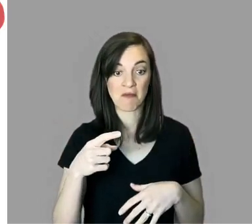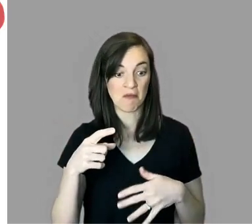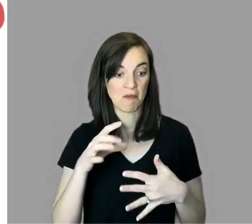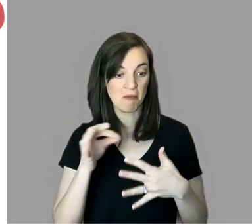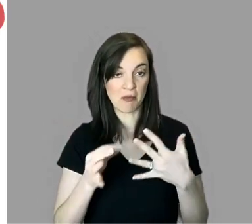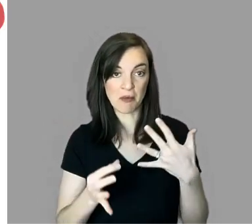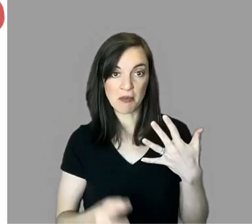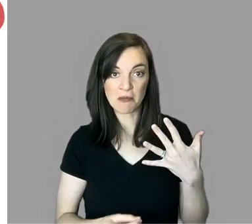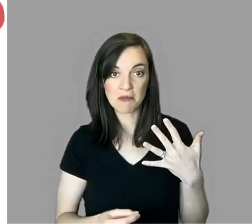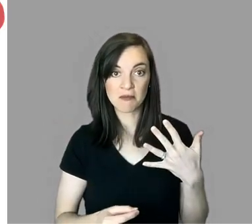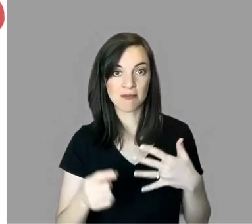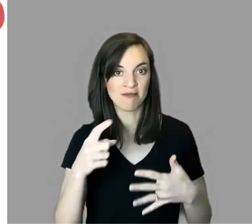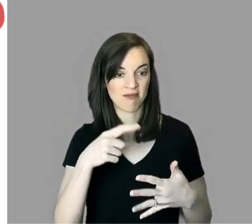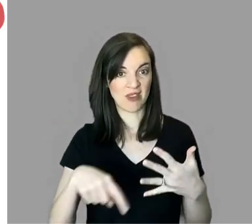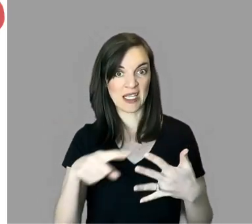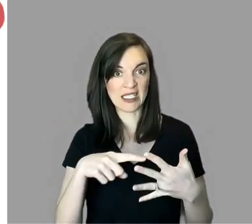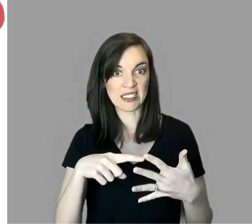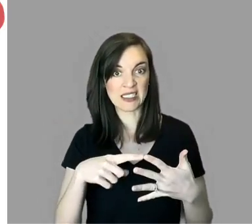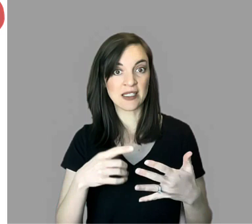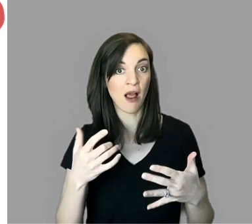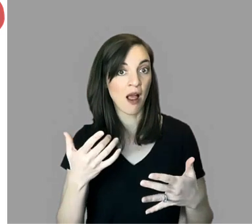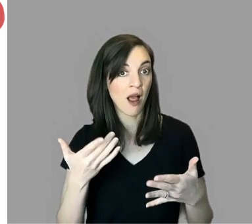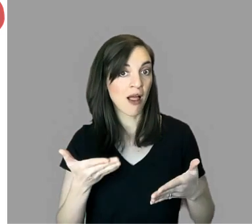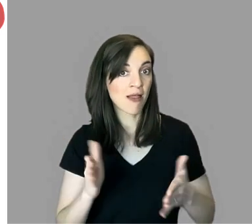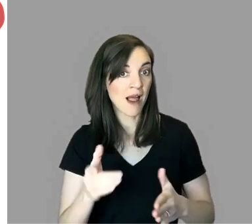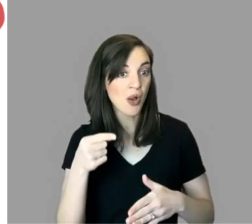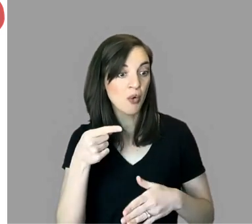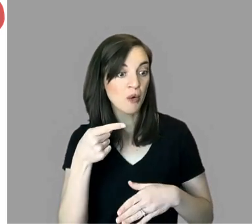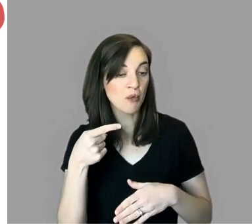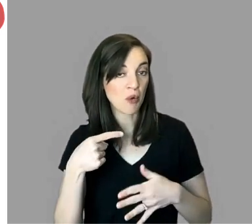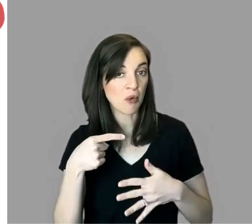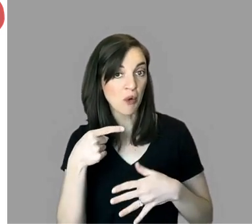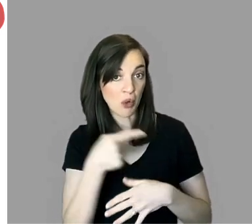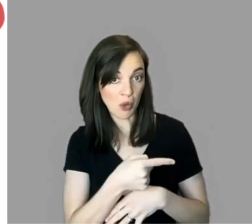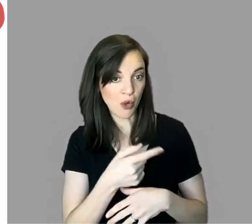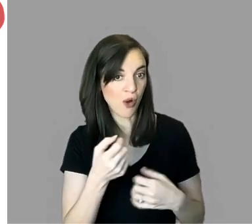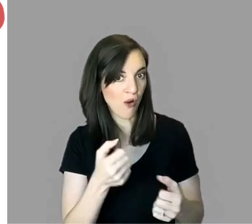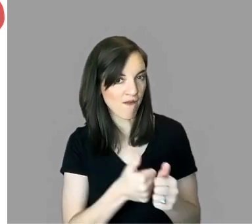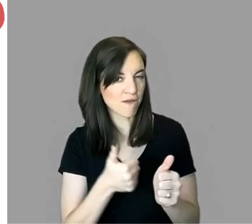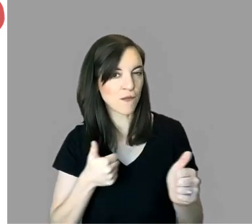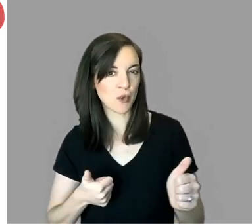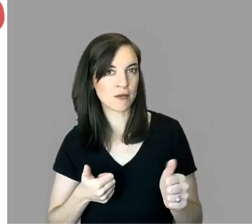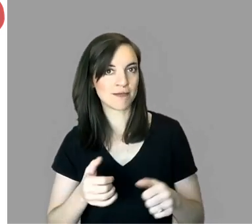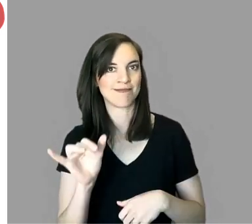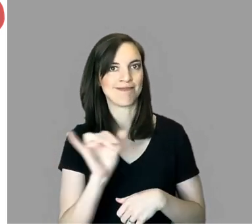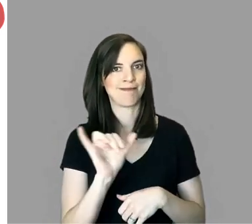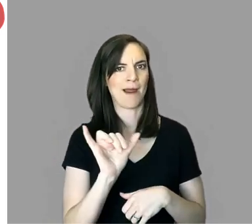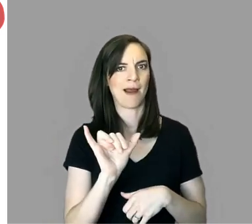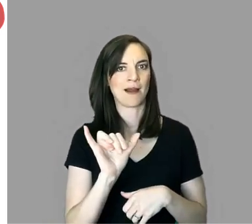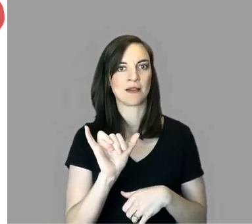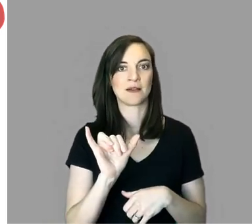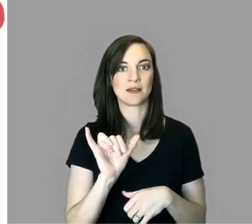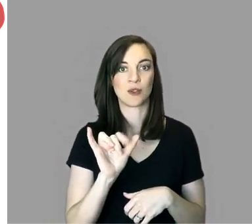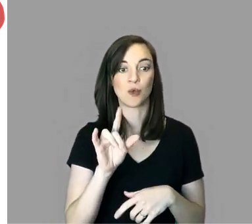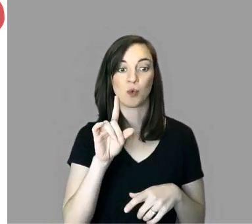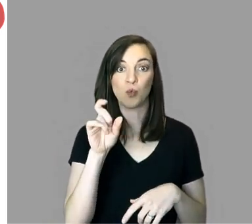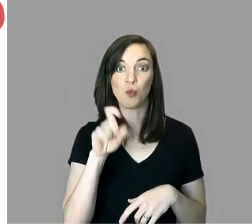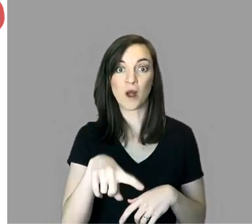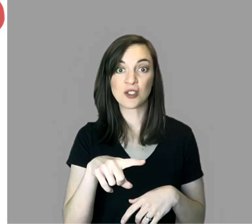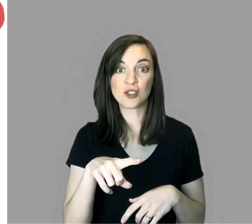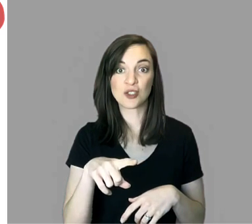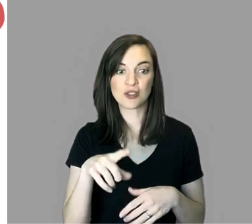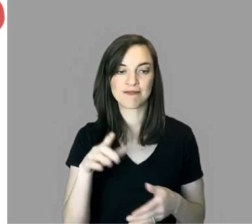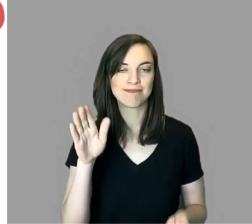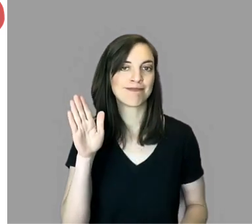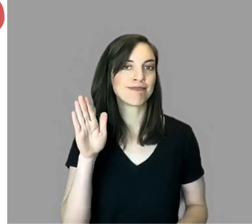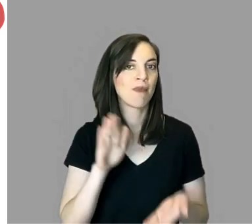task without disrupting peers, with reinforcers that serve the same function. You could let her select from